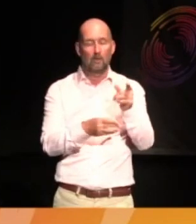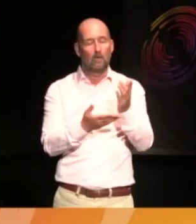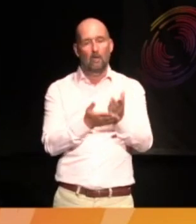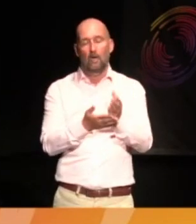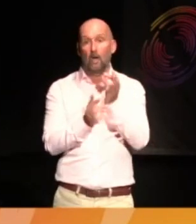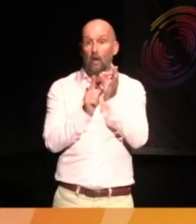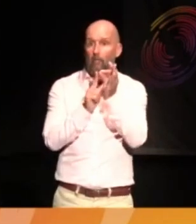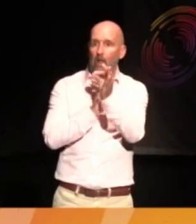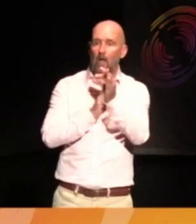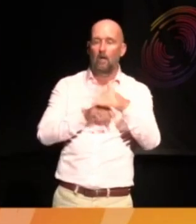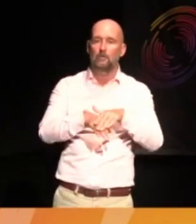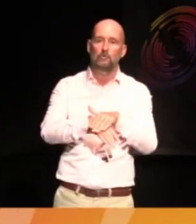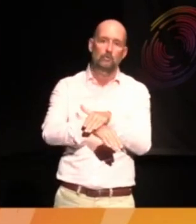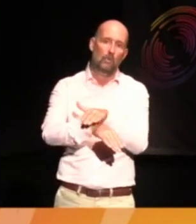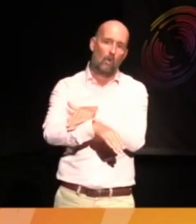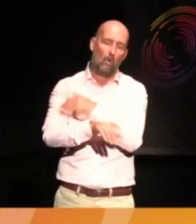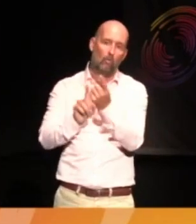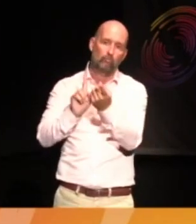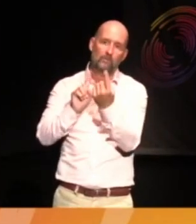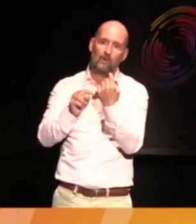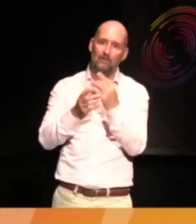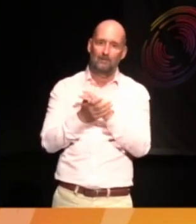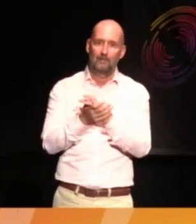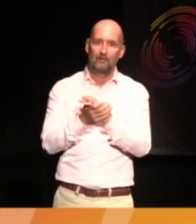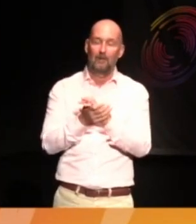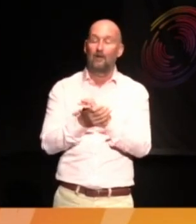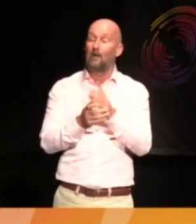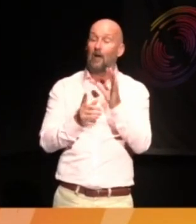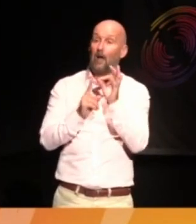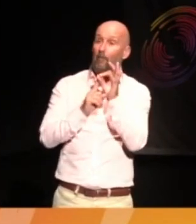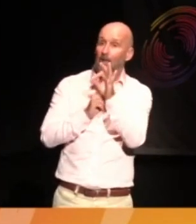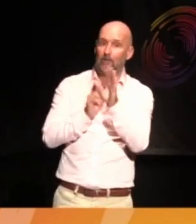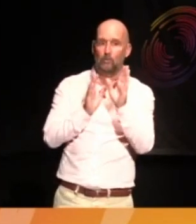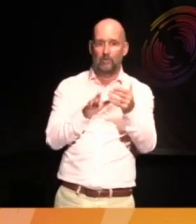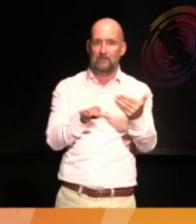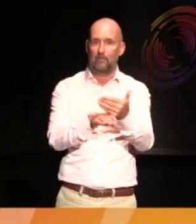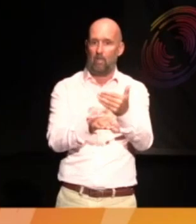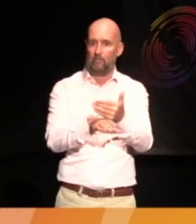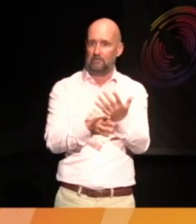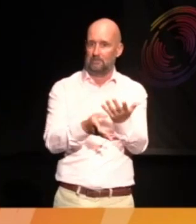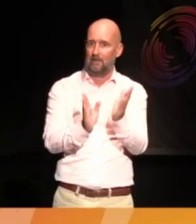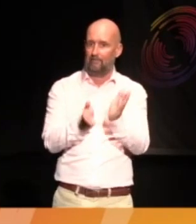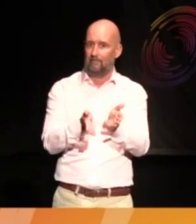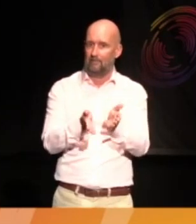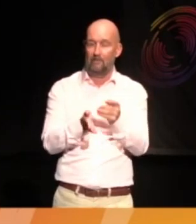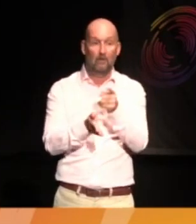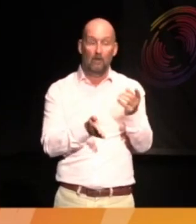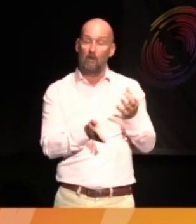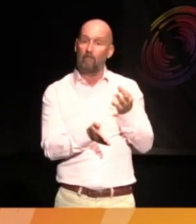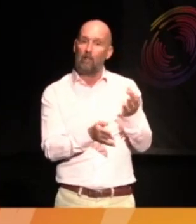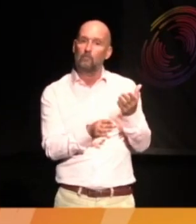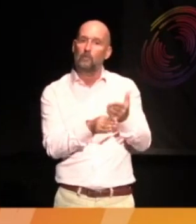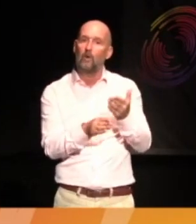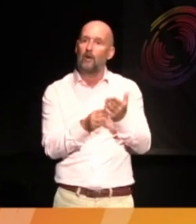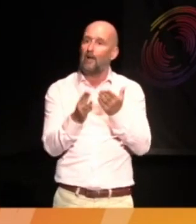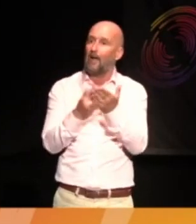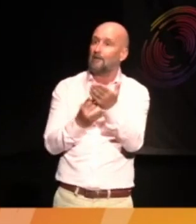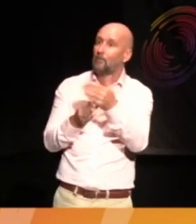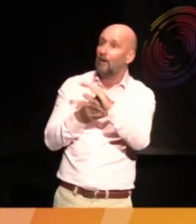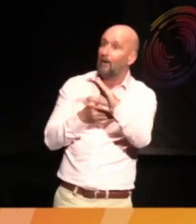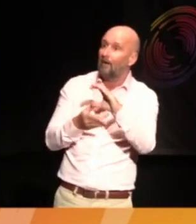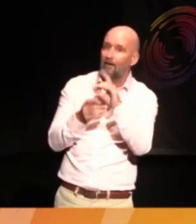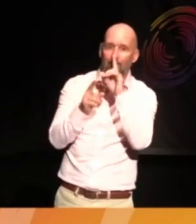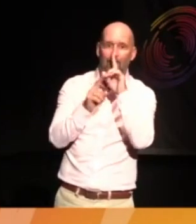very, very slow, and you have to actually be in employment. So there's nothing for people who want to do voluntary work or community work but